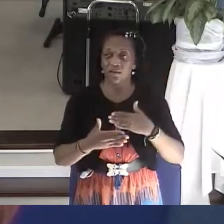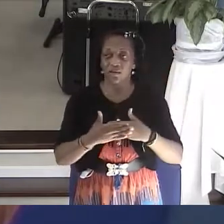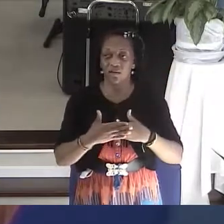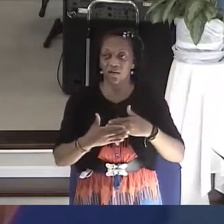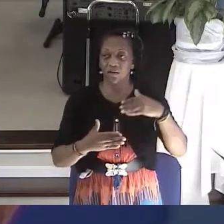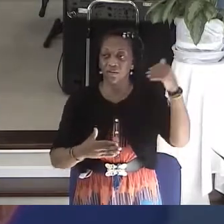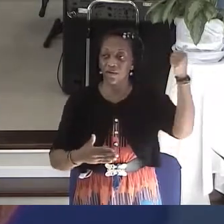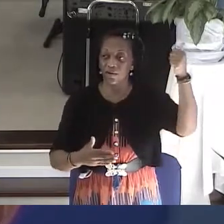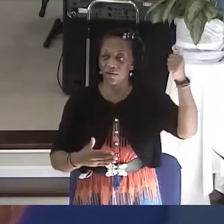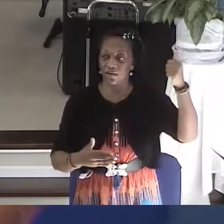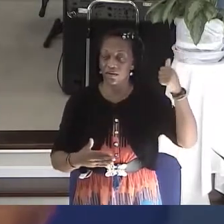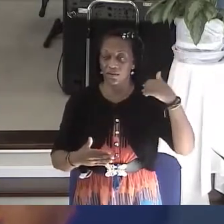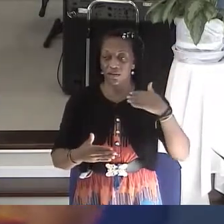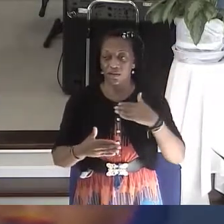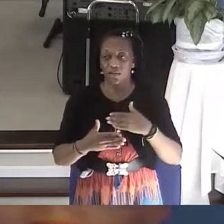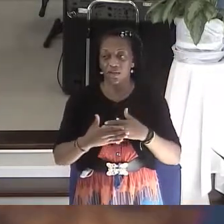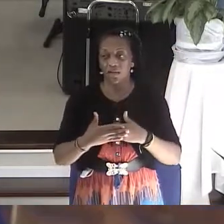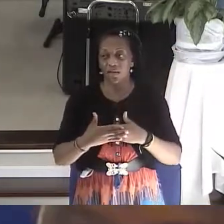nearer,